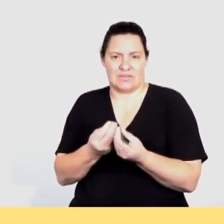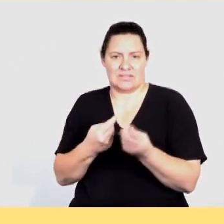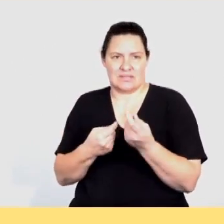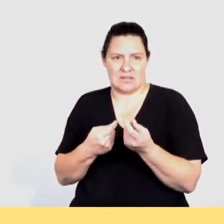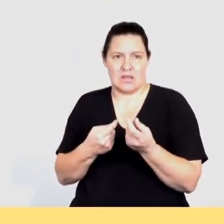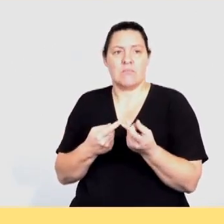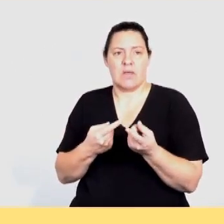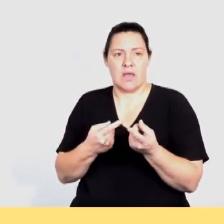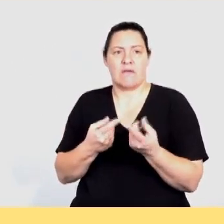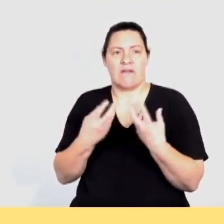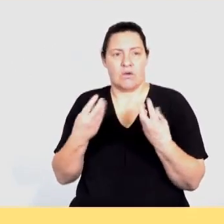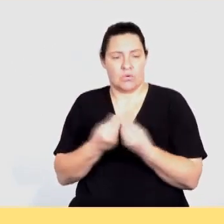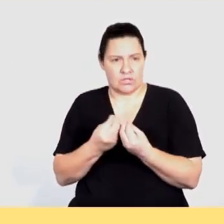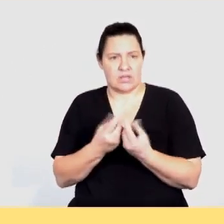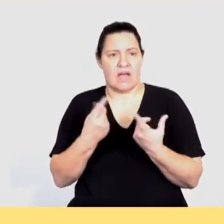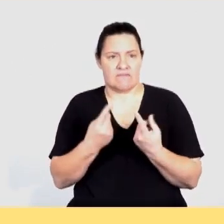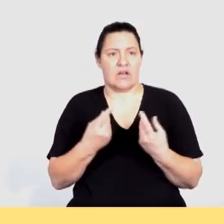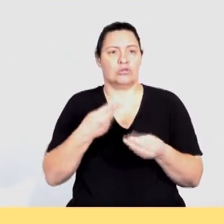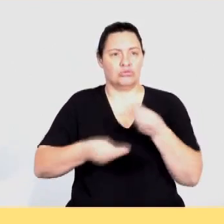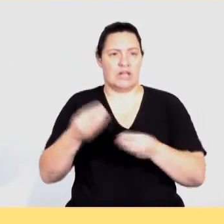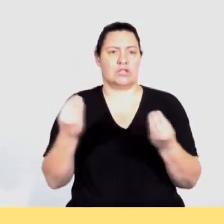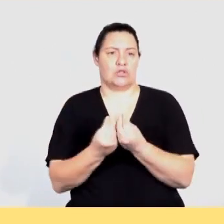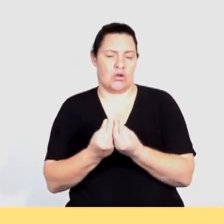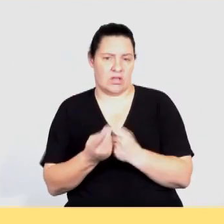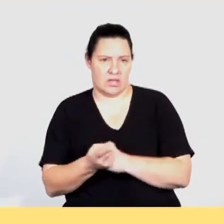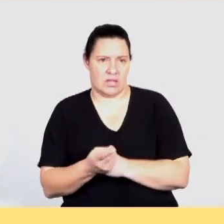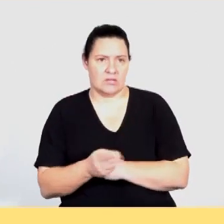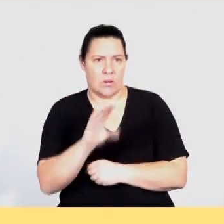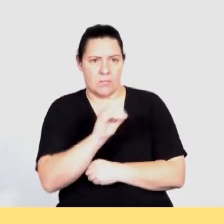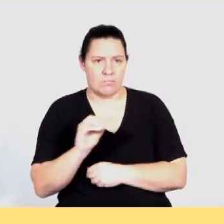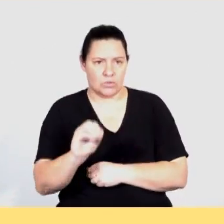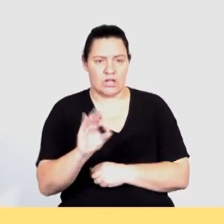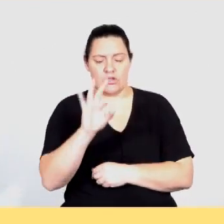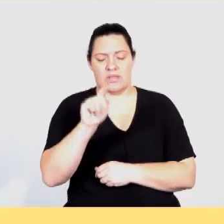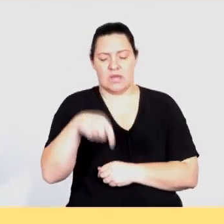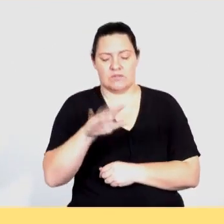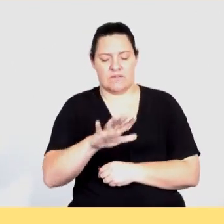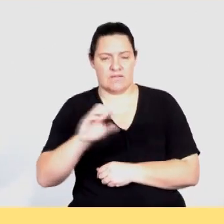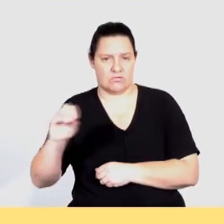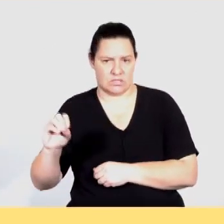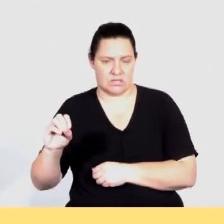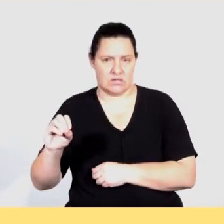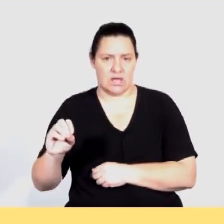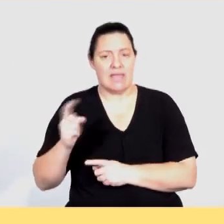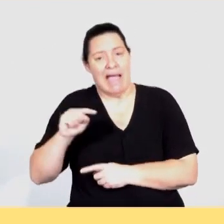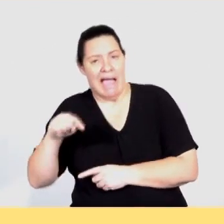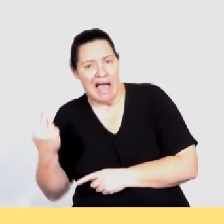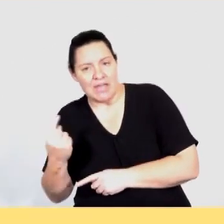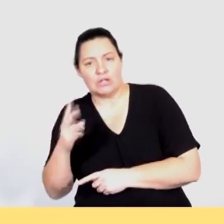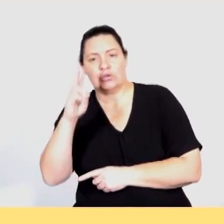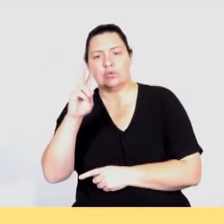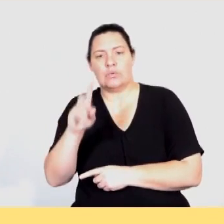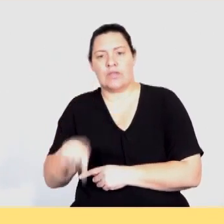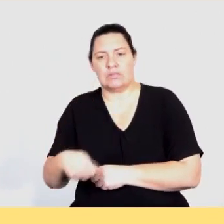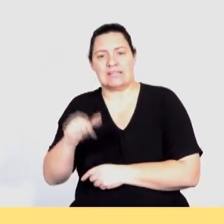Goods. So once we're having goods, this is your trading stock. So I'm going to come here, 3,500. But